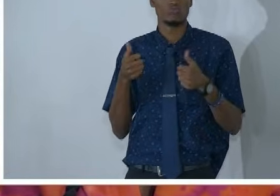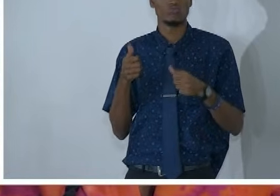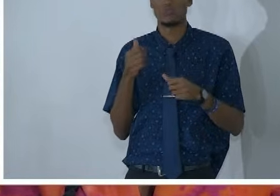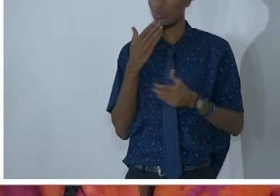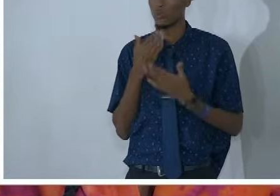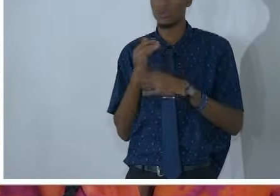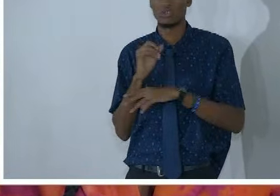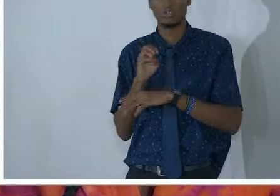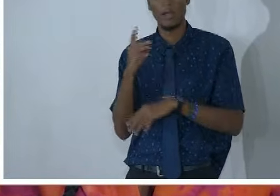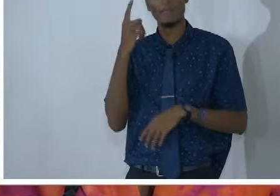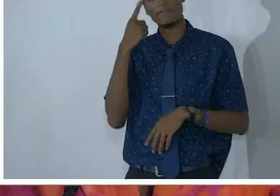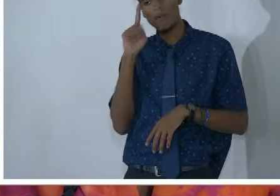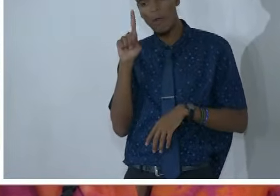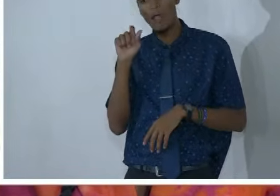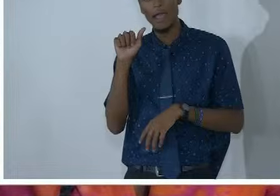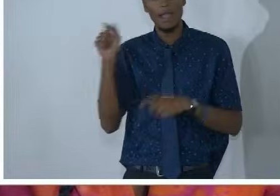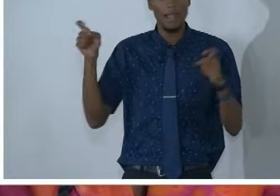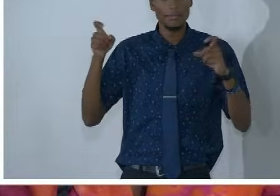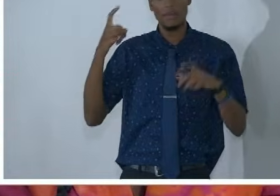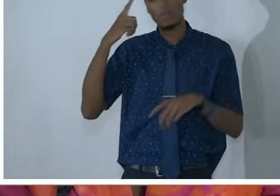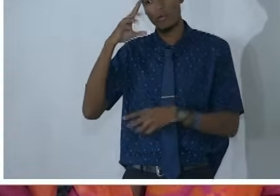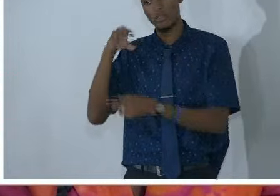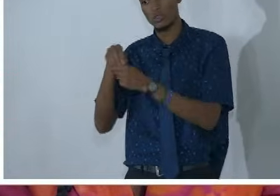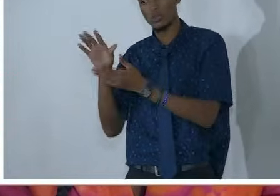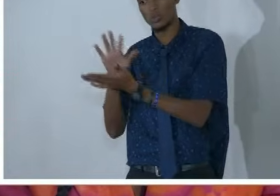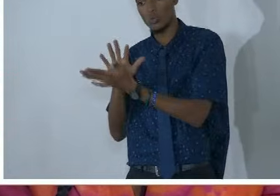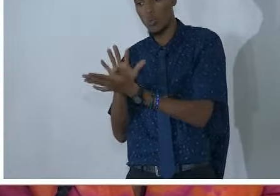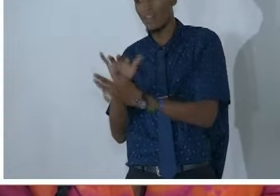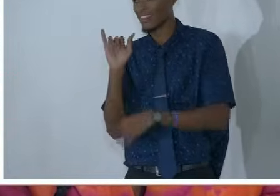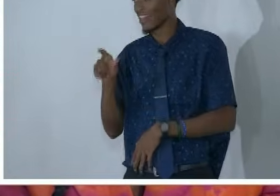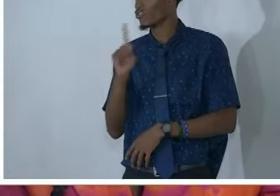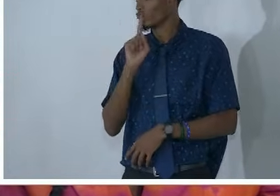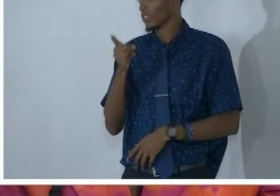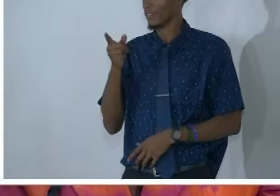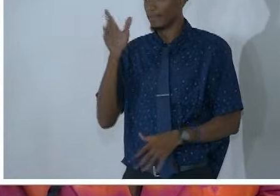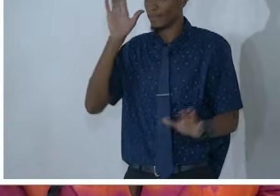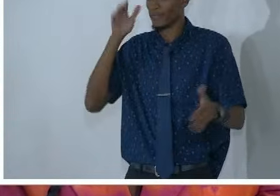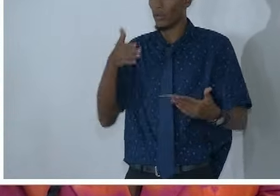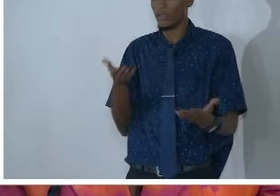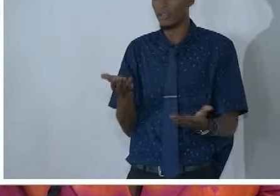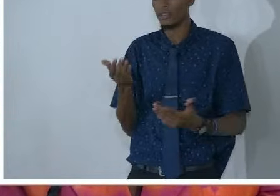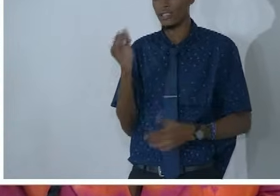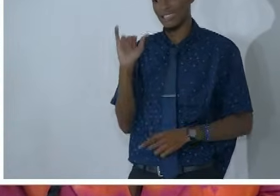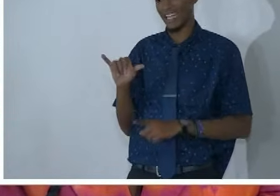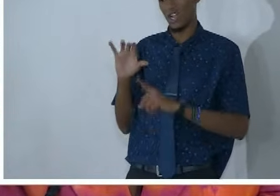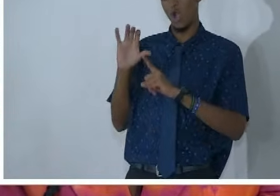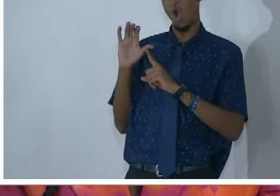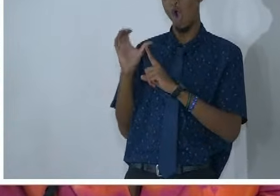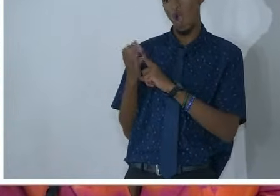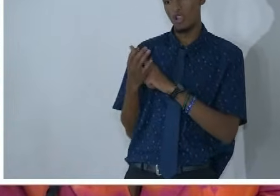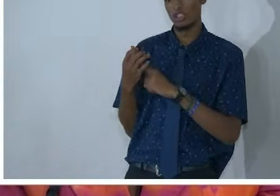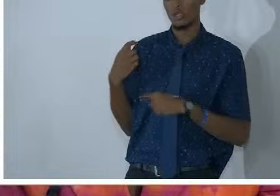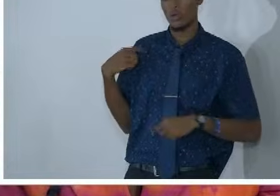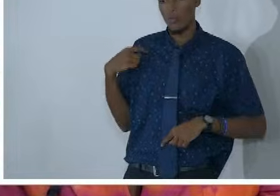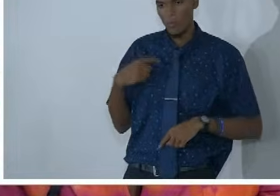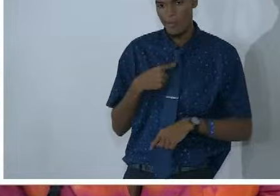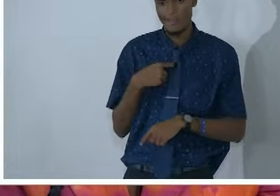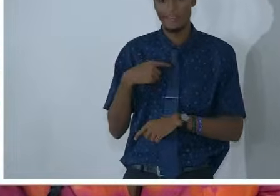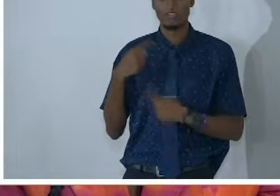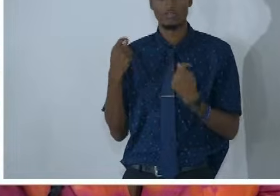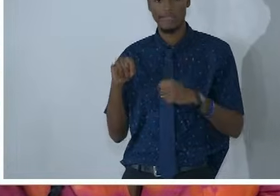example, with peace and love in schools, which is really what it's also about, this culture that we are